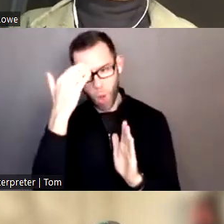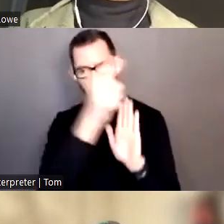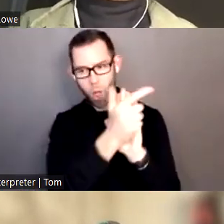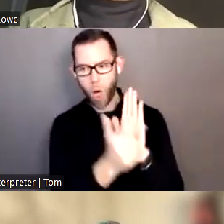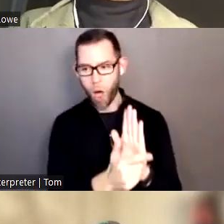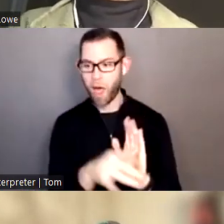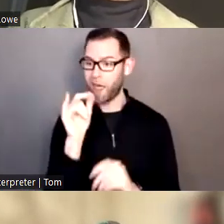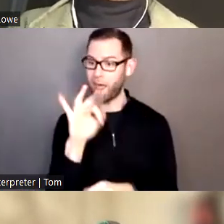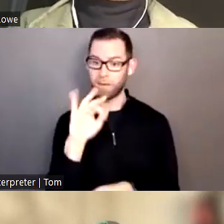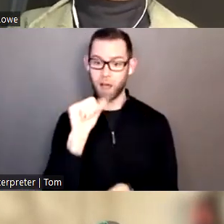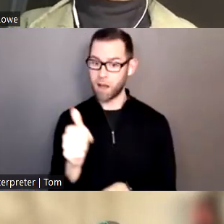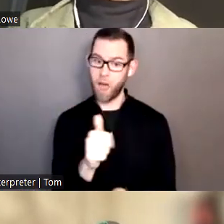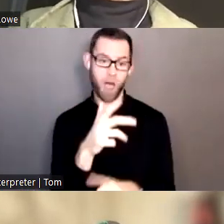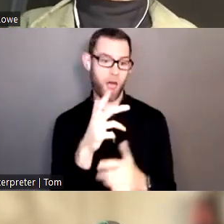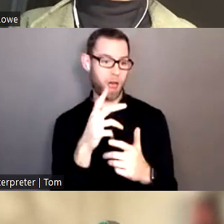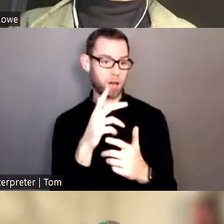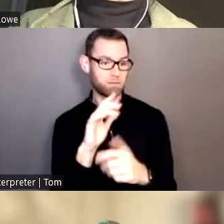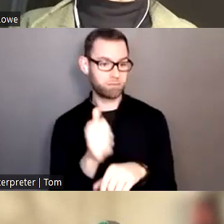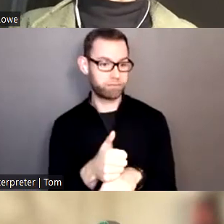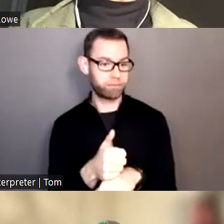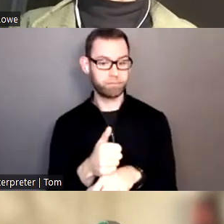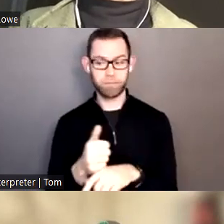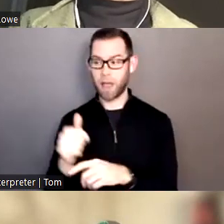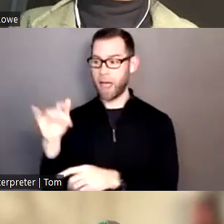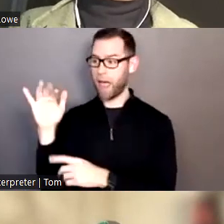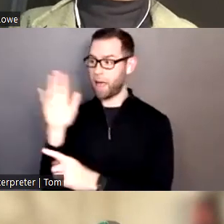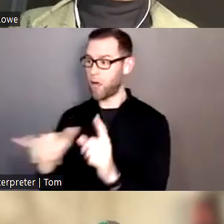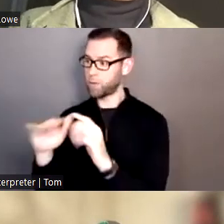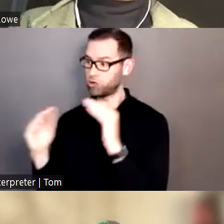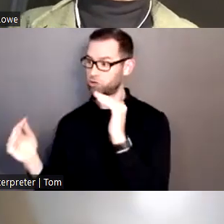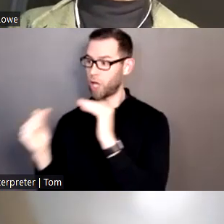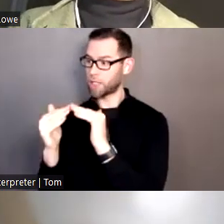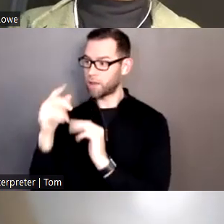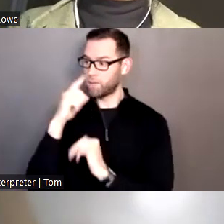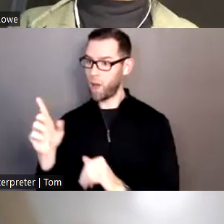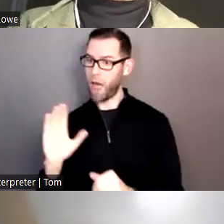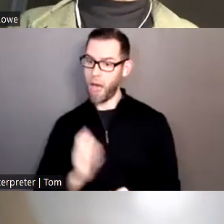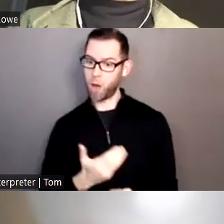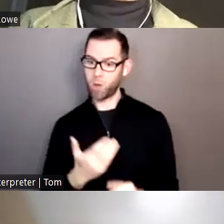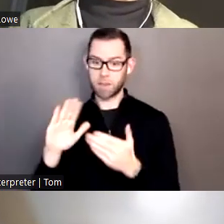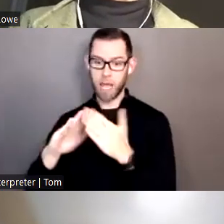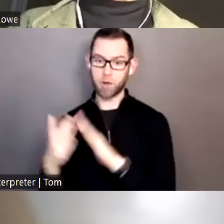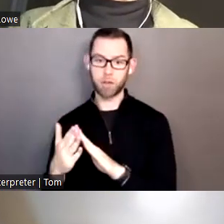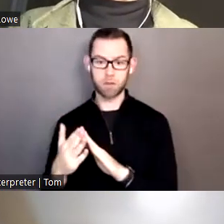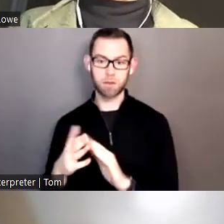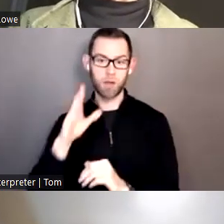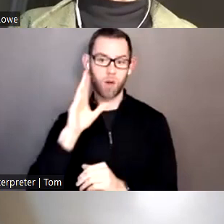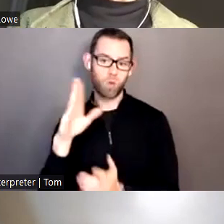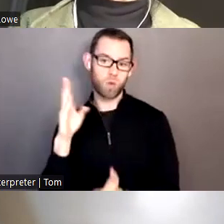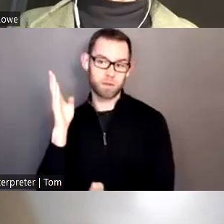ville la loi in our neighborhoods, then we're going to stop the money. We're going to talk about the